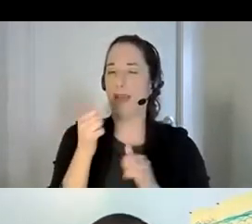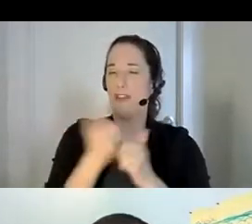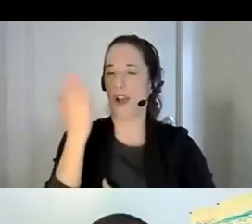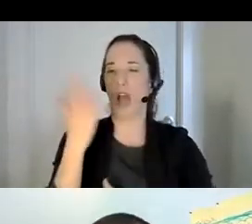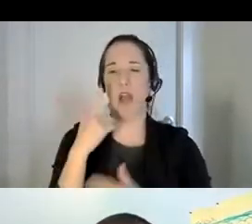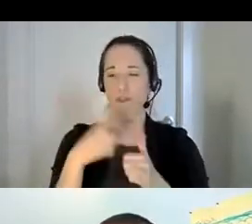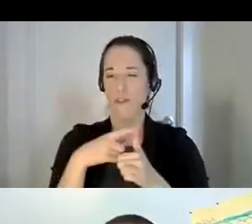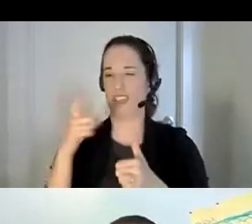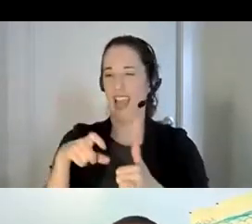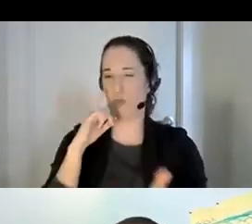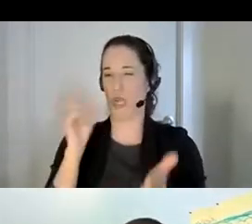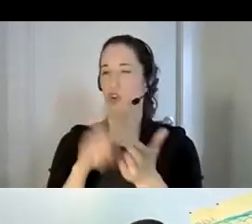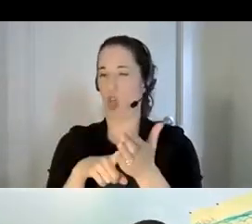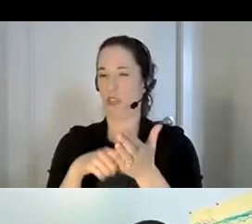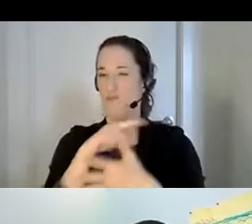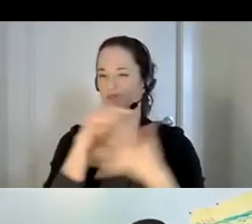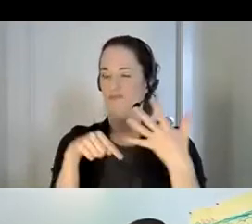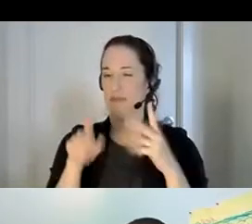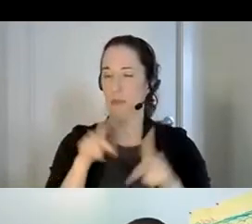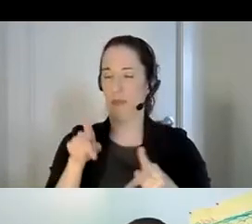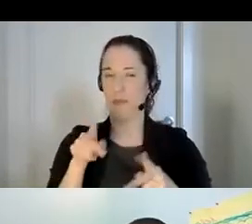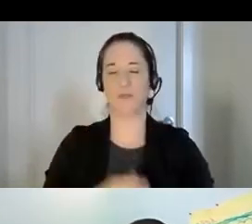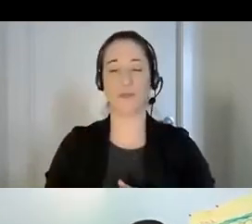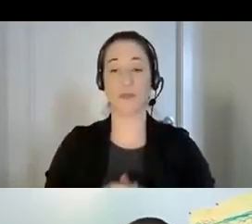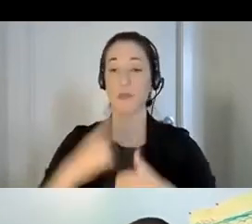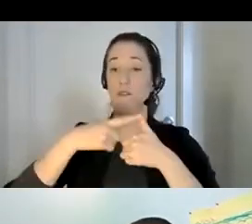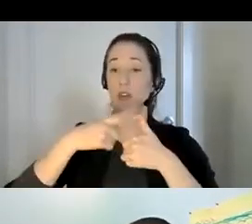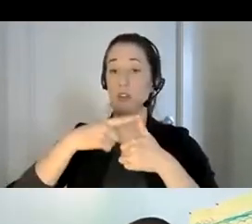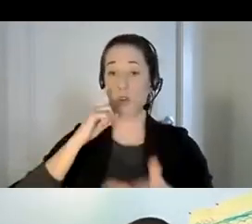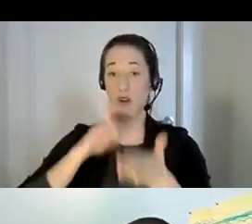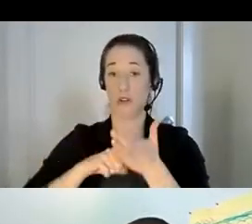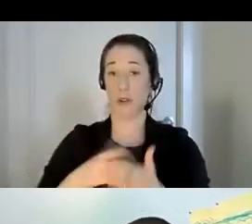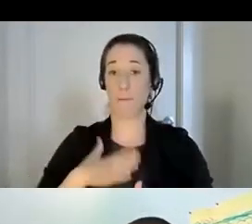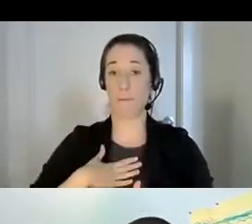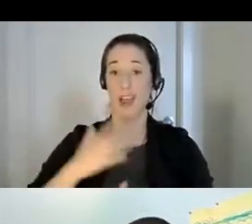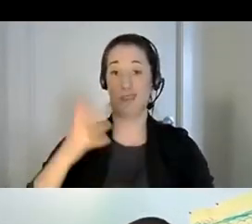acknowledgements. First, I want to acknowledge my ancestors.